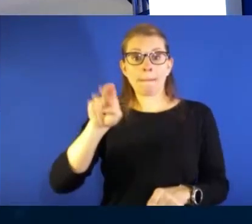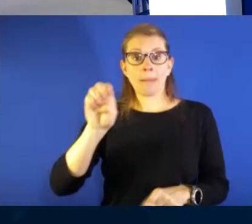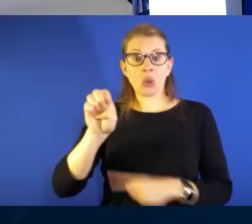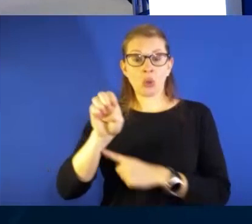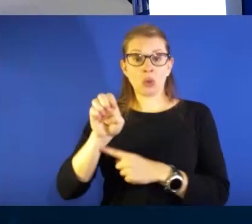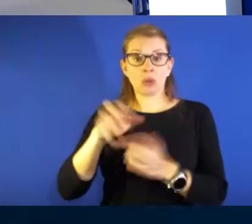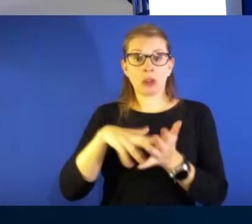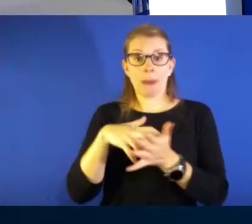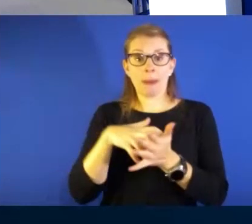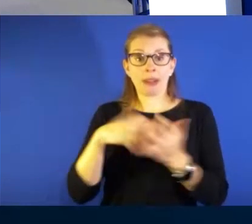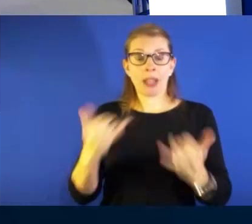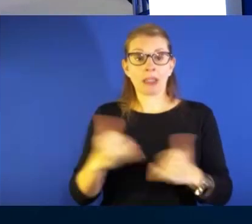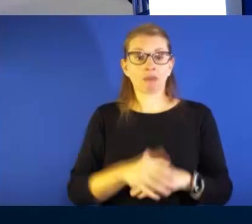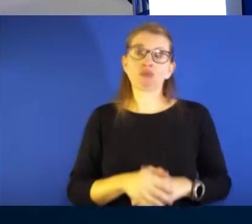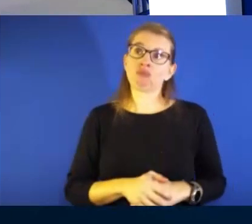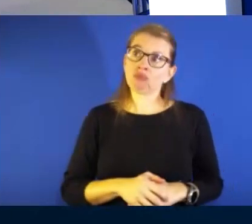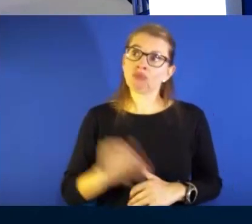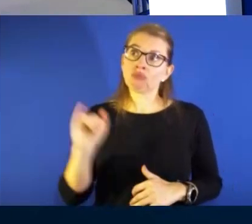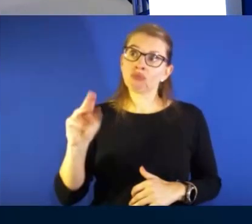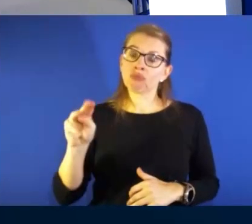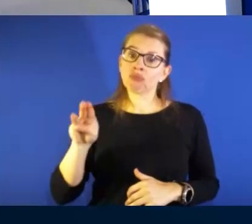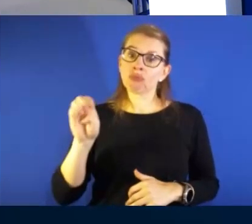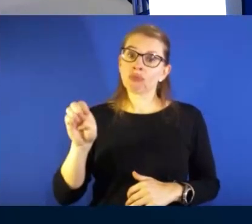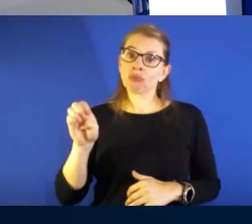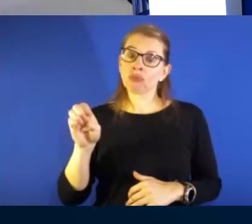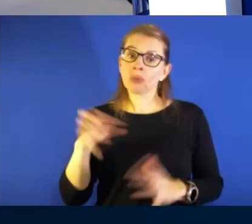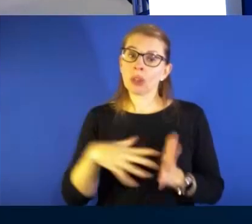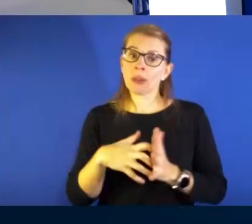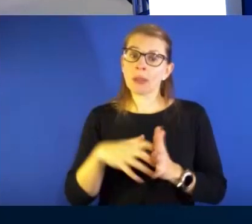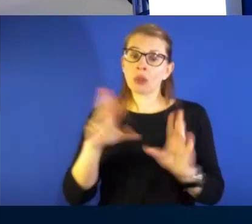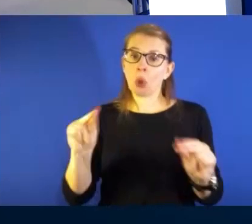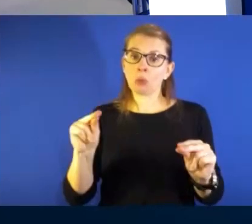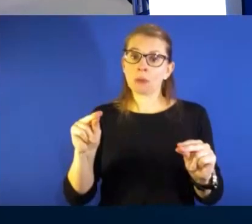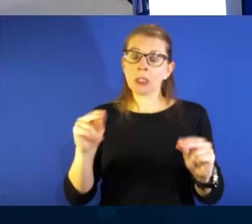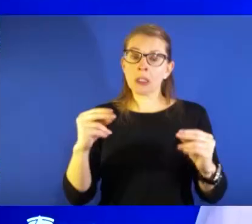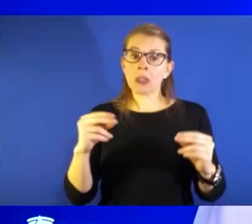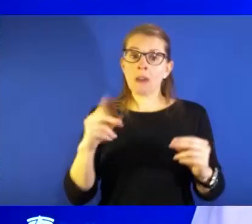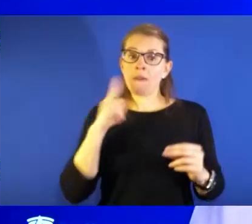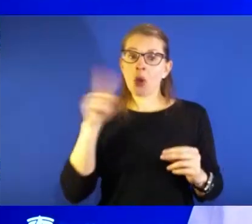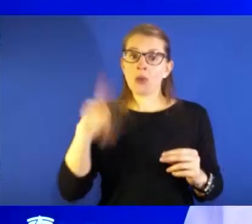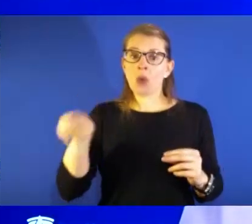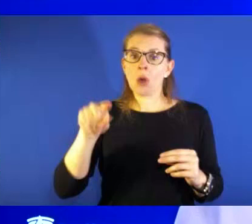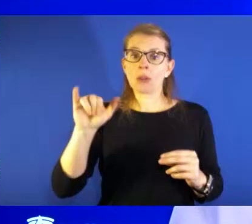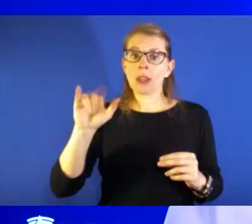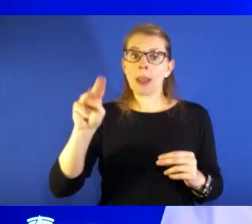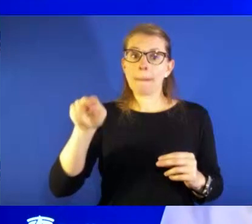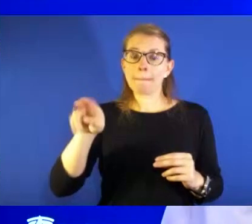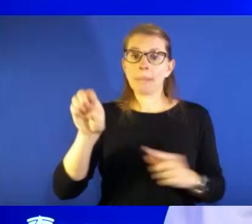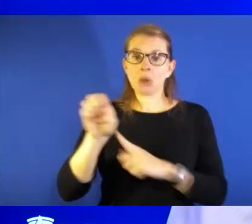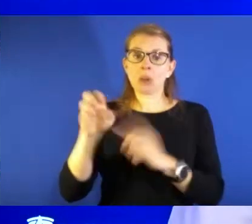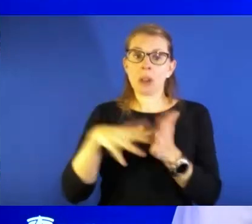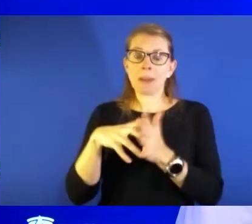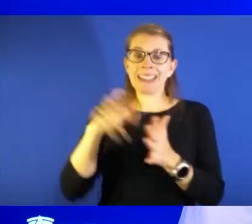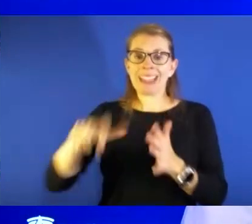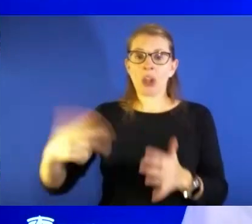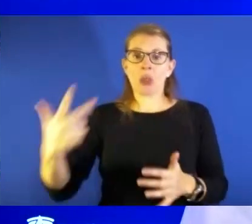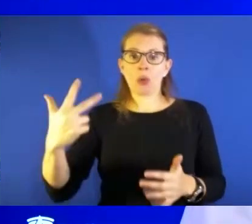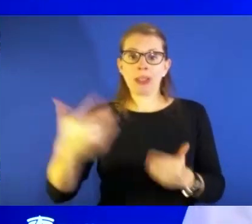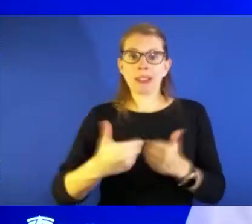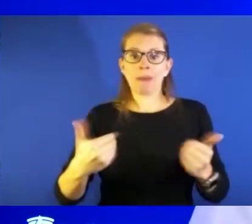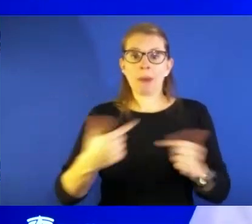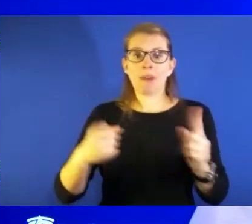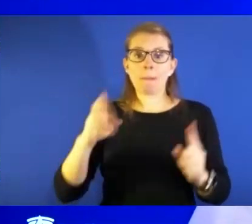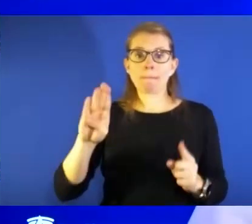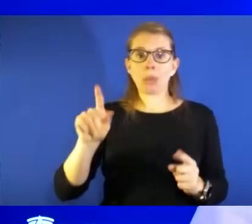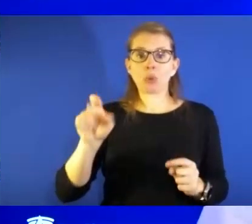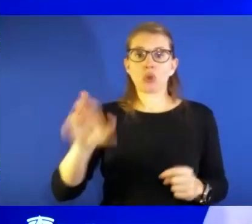Mm-hmm. Immune compromised? No. For those that are immune compromised, you need 3 doses of vaccine. That is separate from the booster.